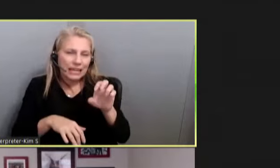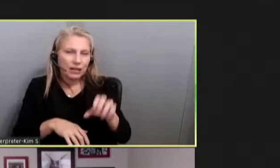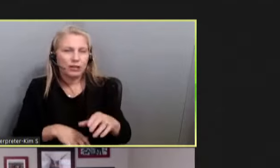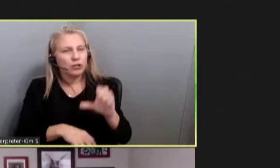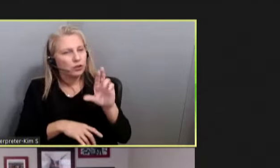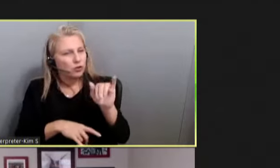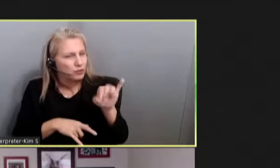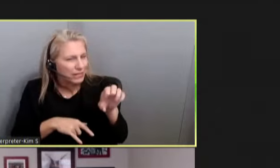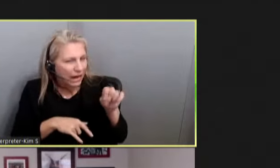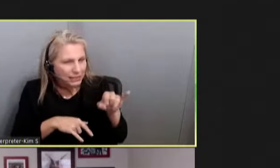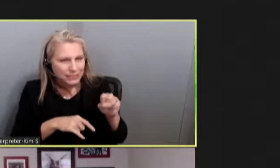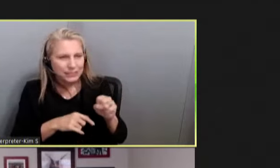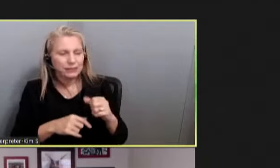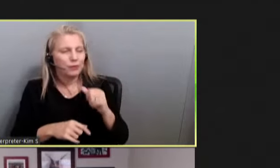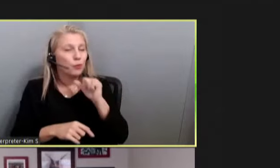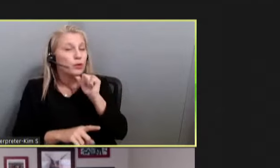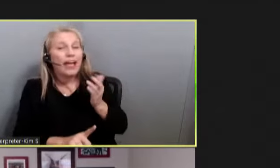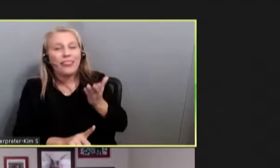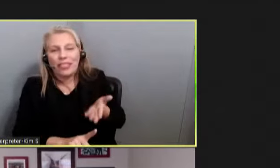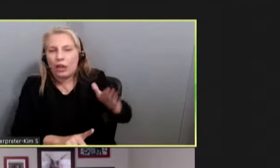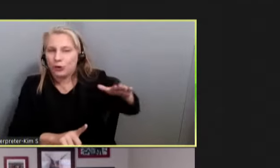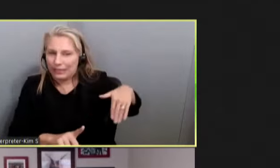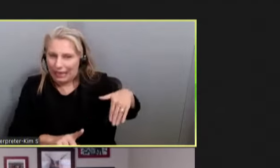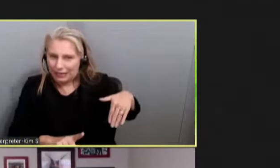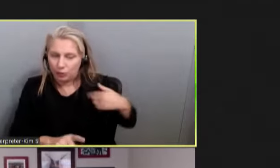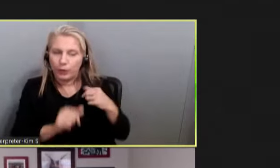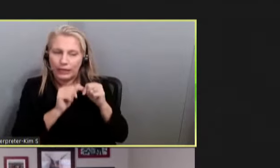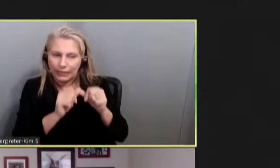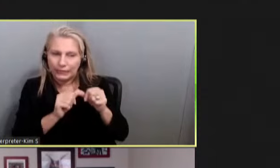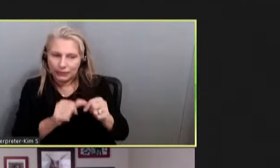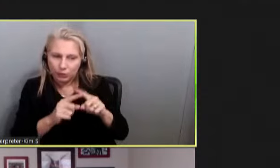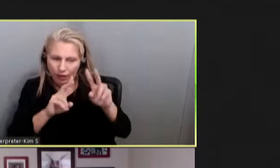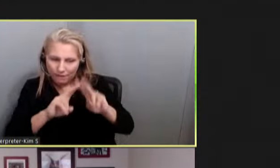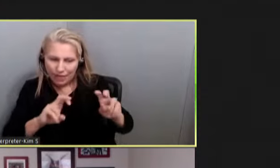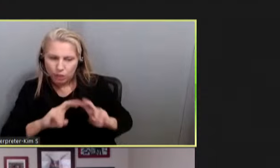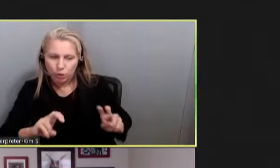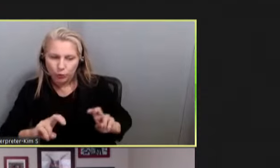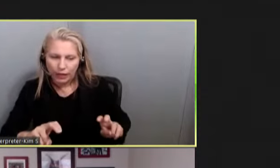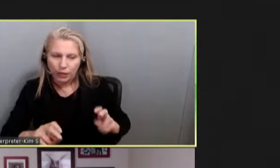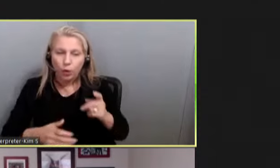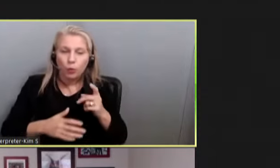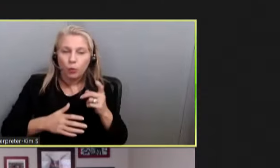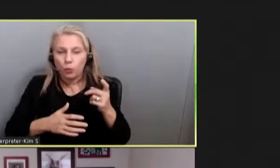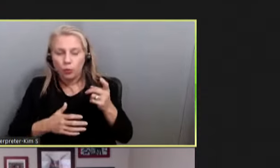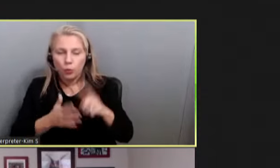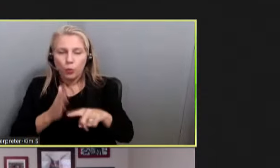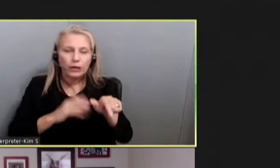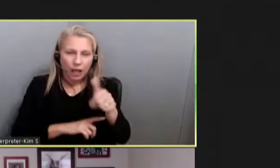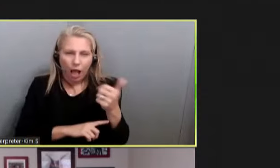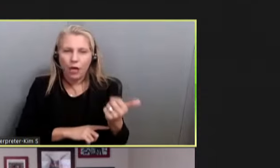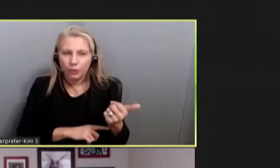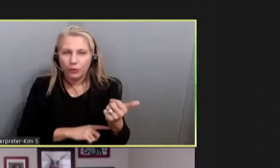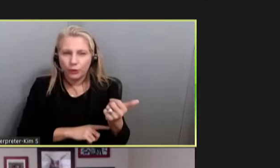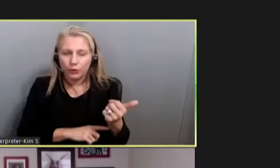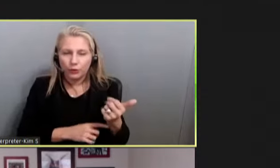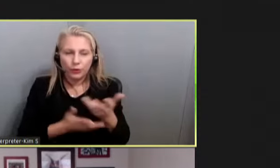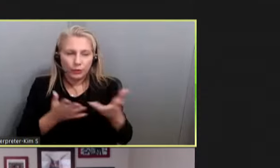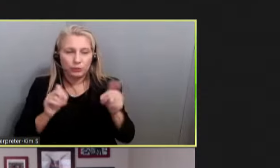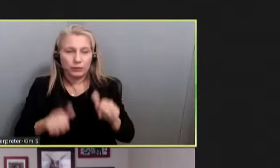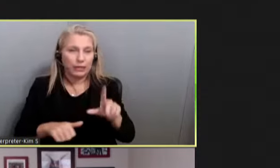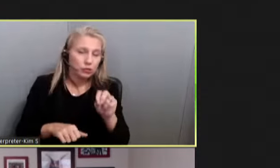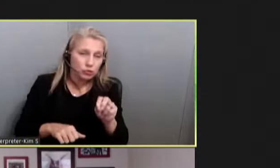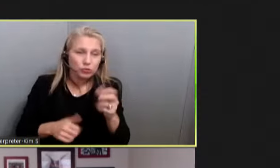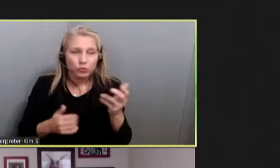care. We're not there yet. We continue to evaluate what other levers we might pull,